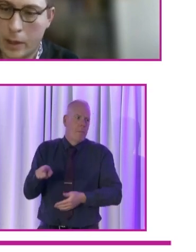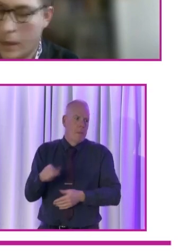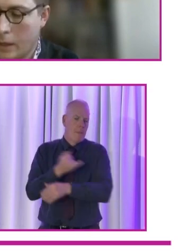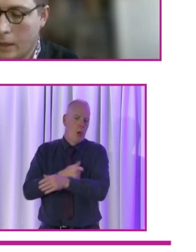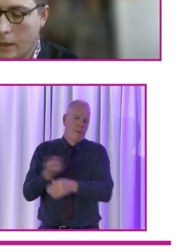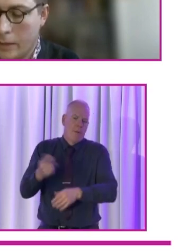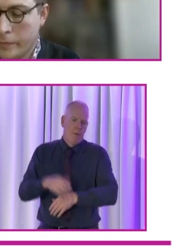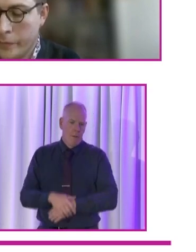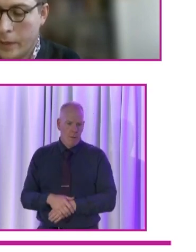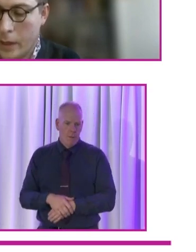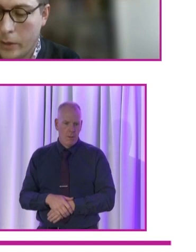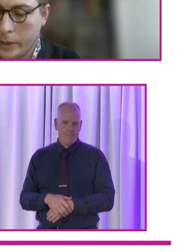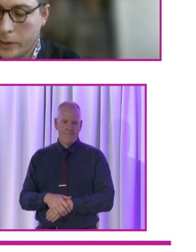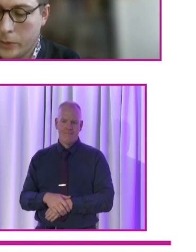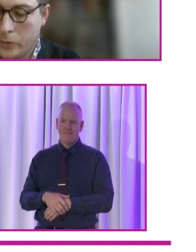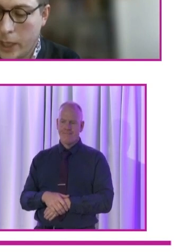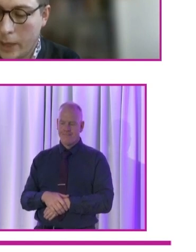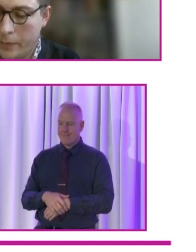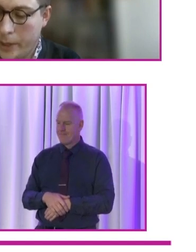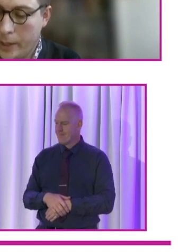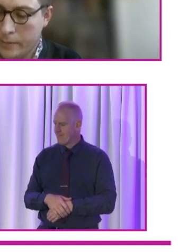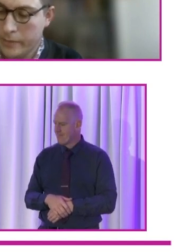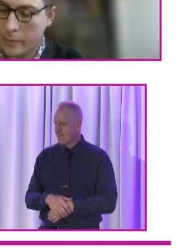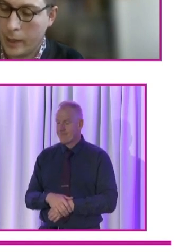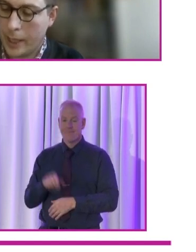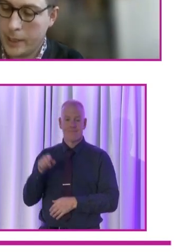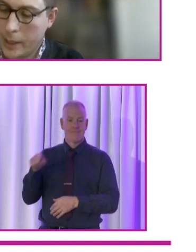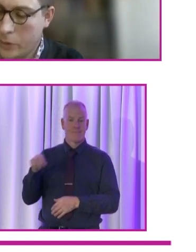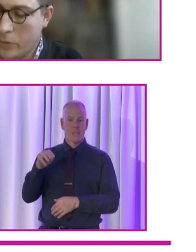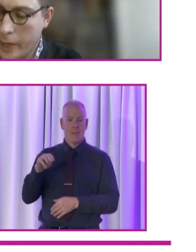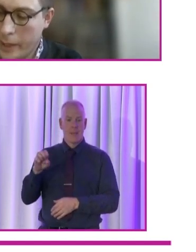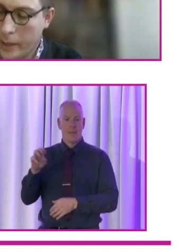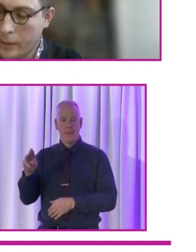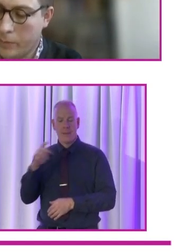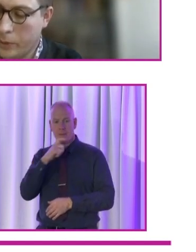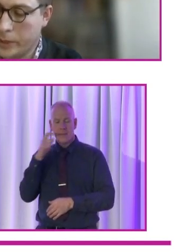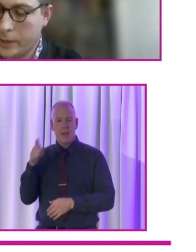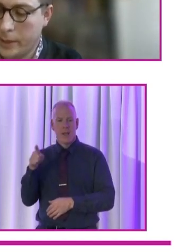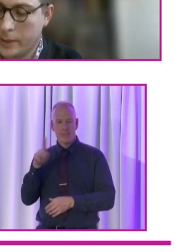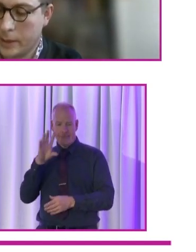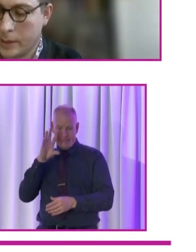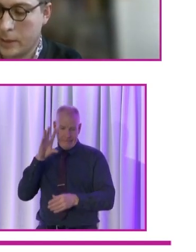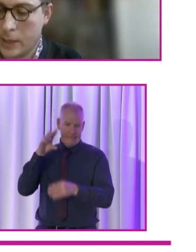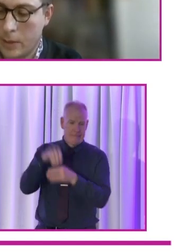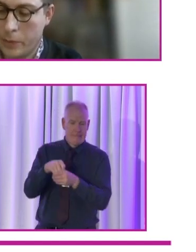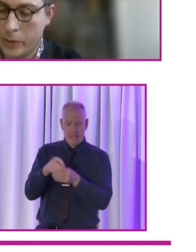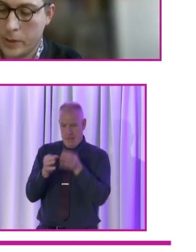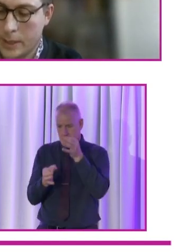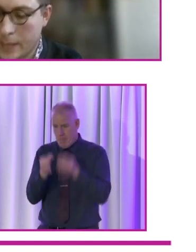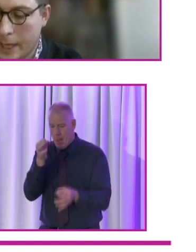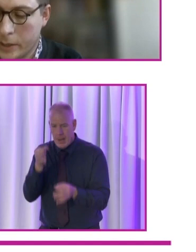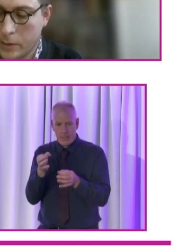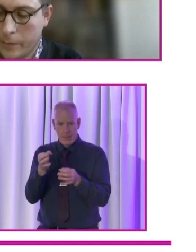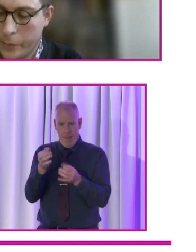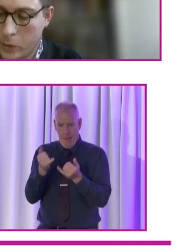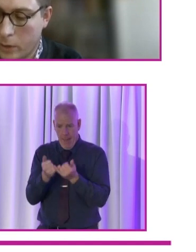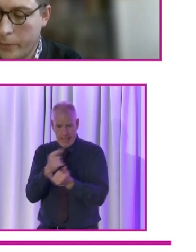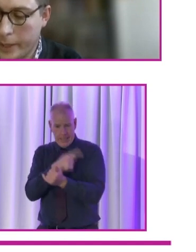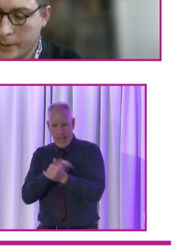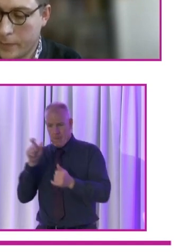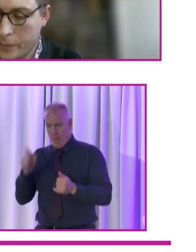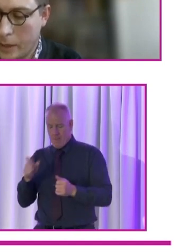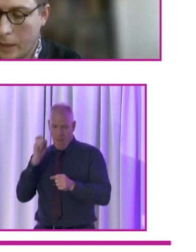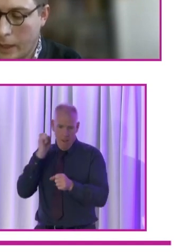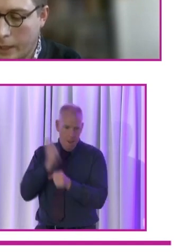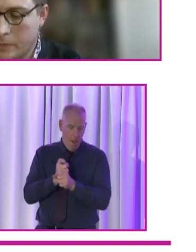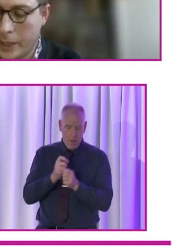impairment. According to the MEP, getting and remaining in politics as a disabled person is hard,